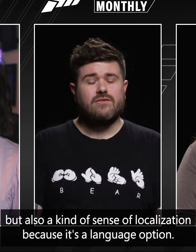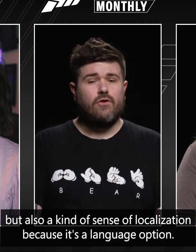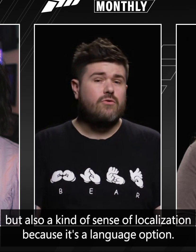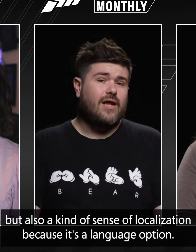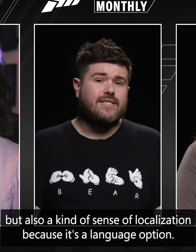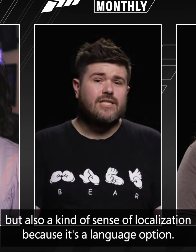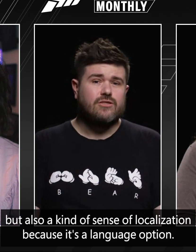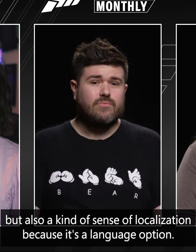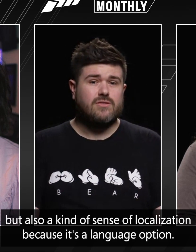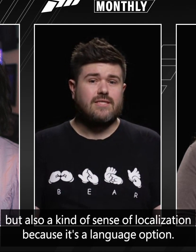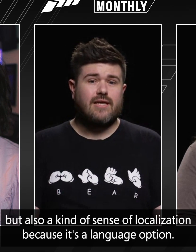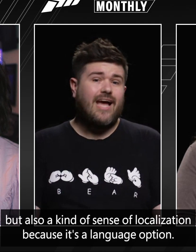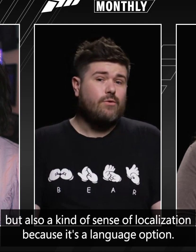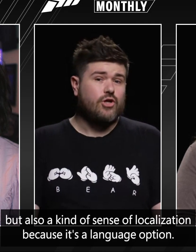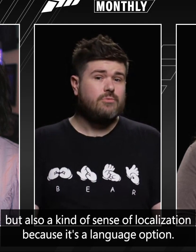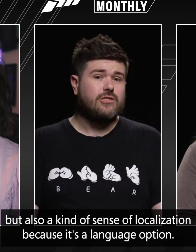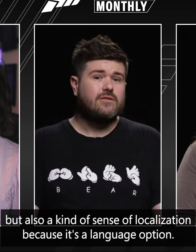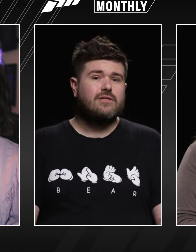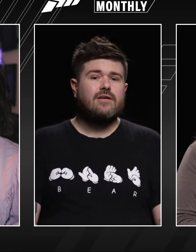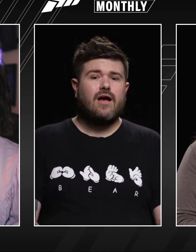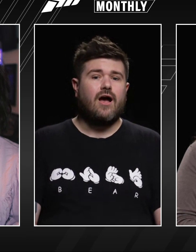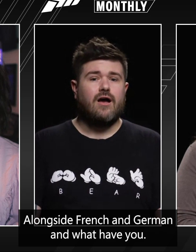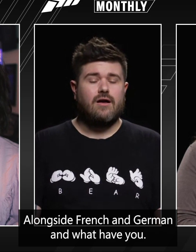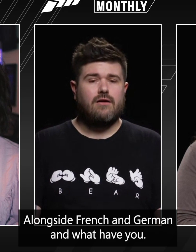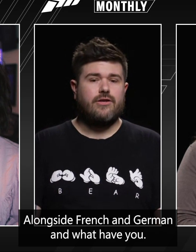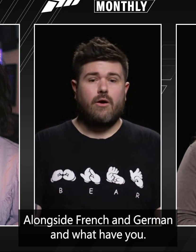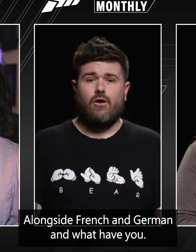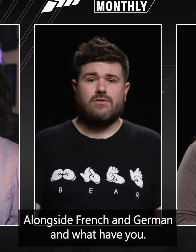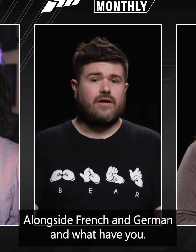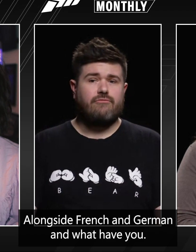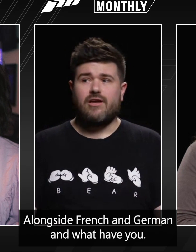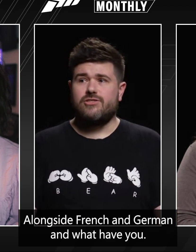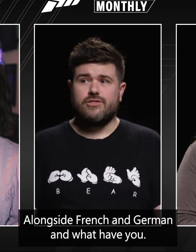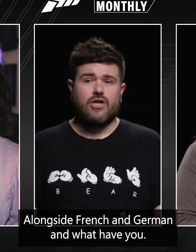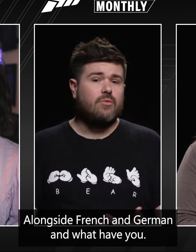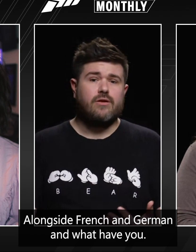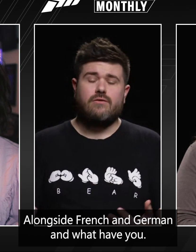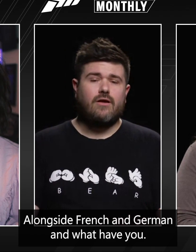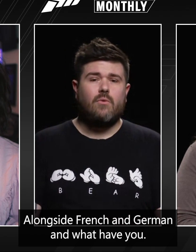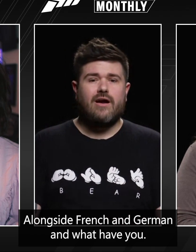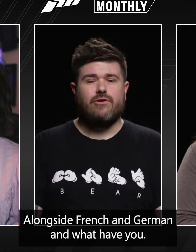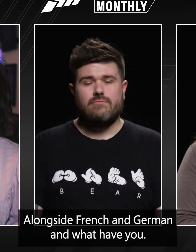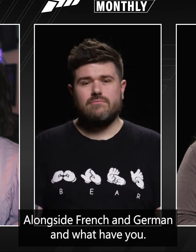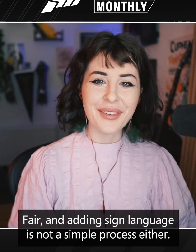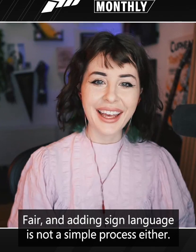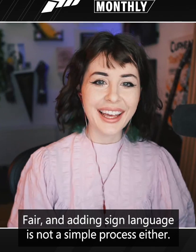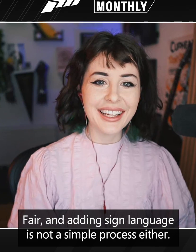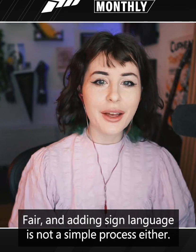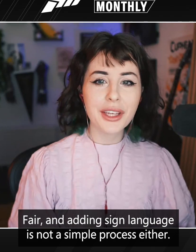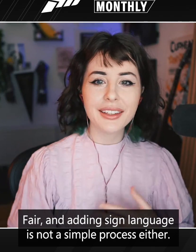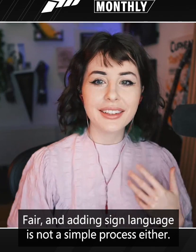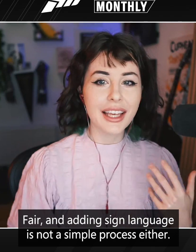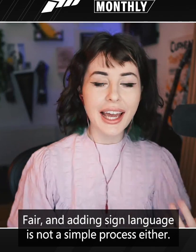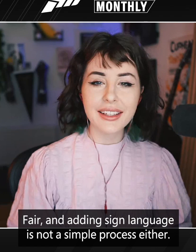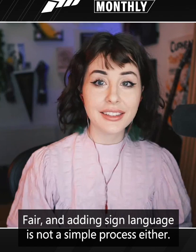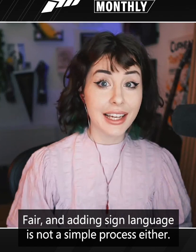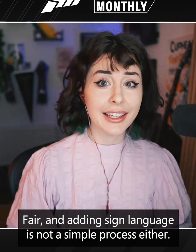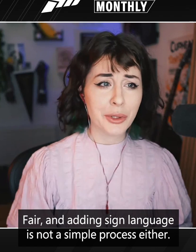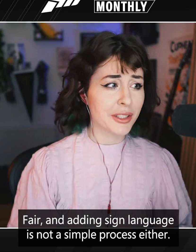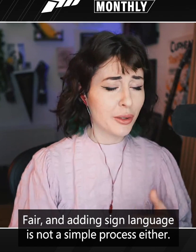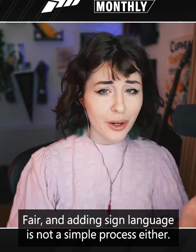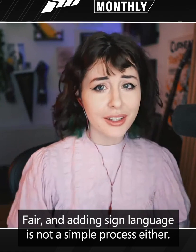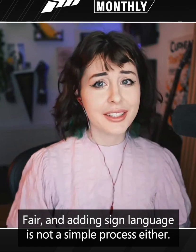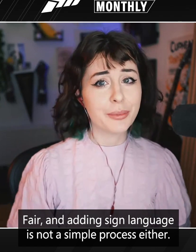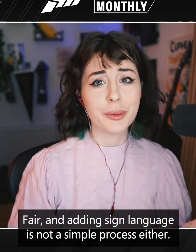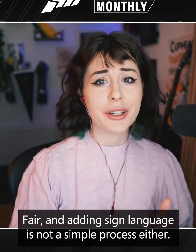of sense of localization because it's a language option, alongside French and German and what have you. Fair. And I mean, adding sign